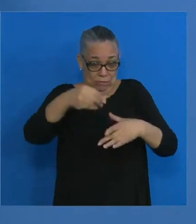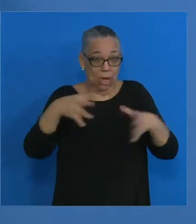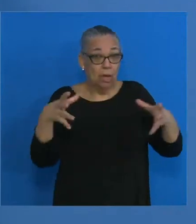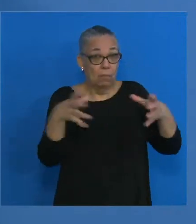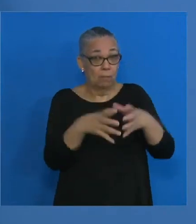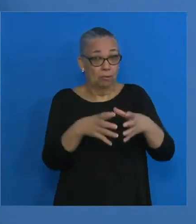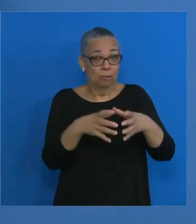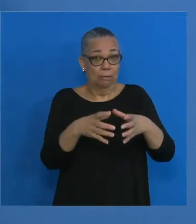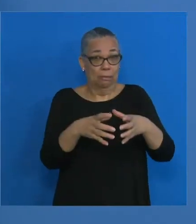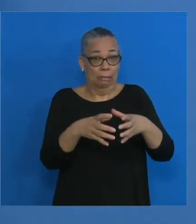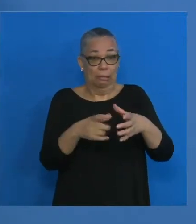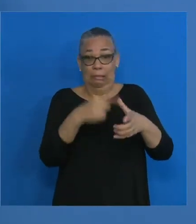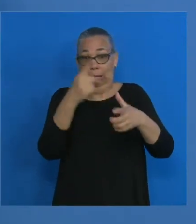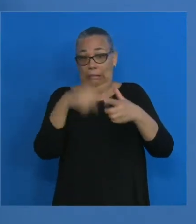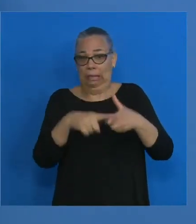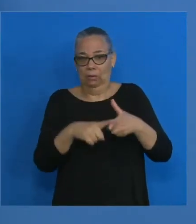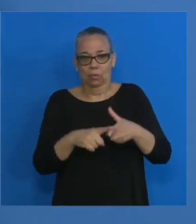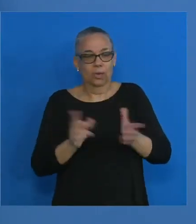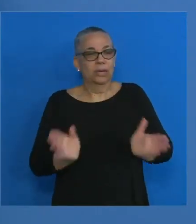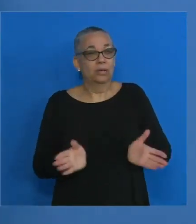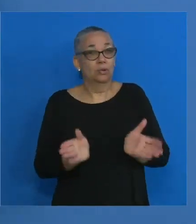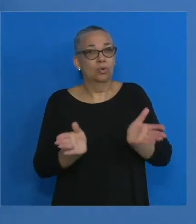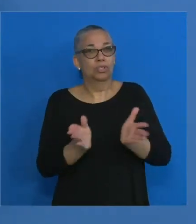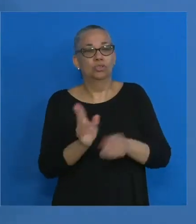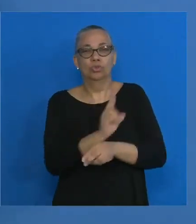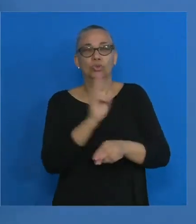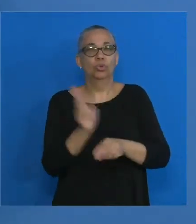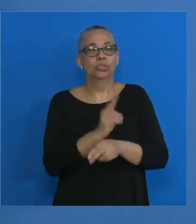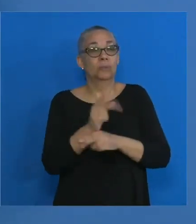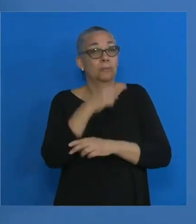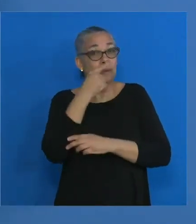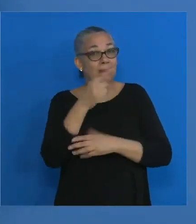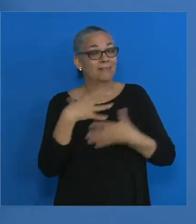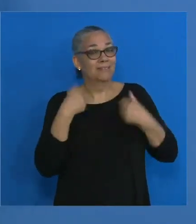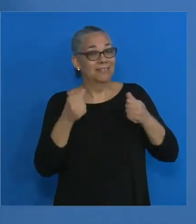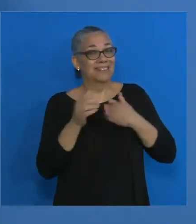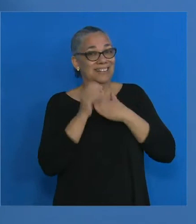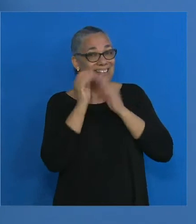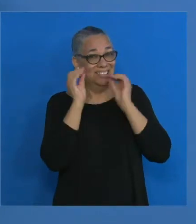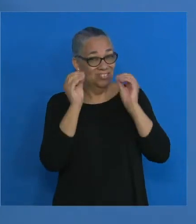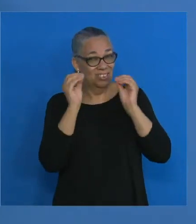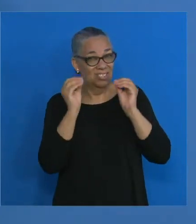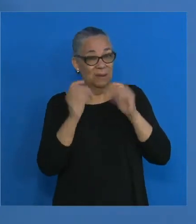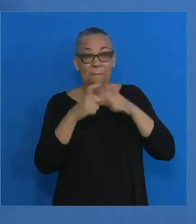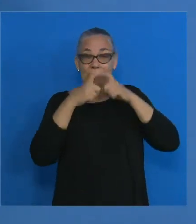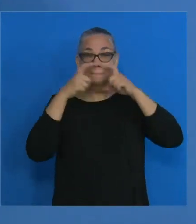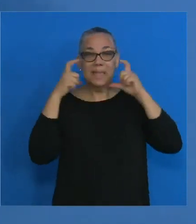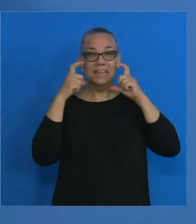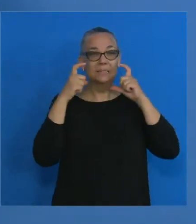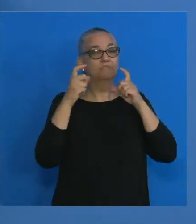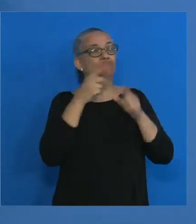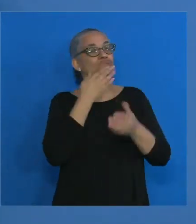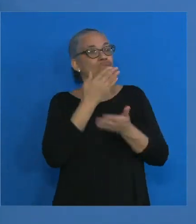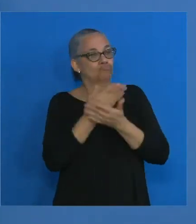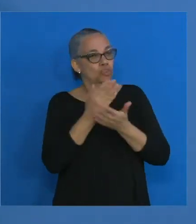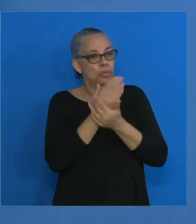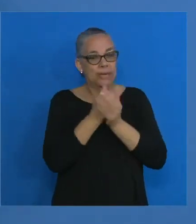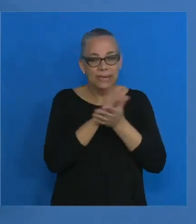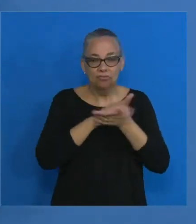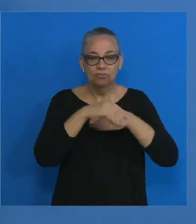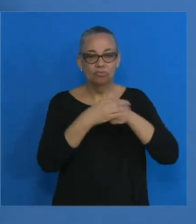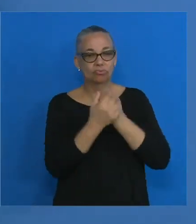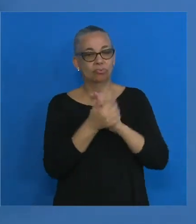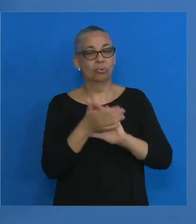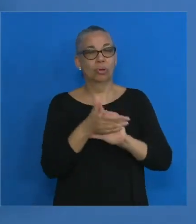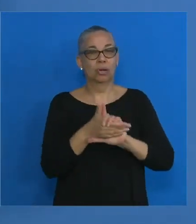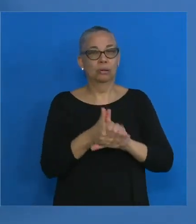then we're encouraging you to use the public health guidance, such as wearing your mask, proper hand hygiene, keeping your